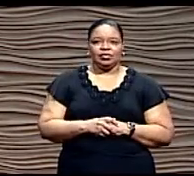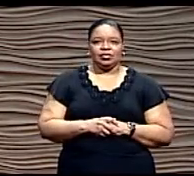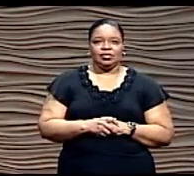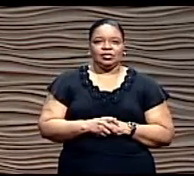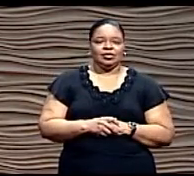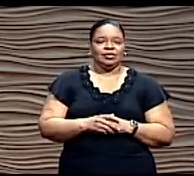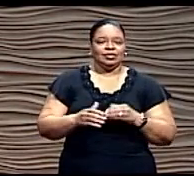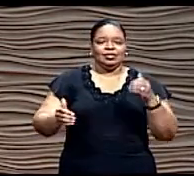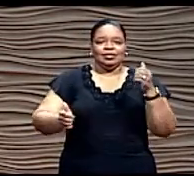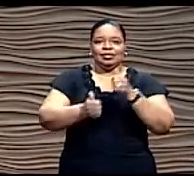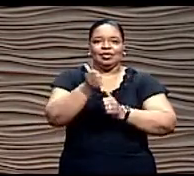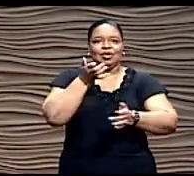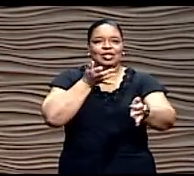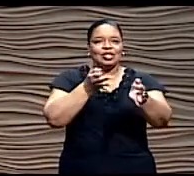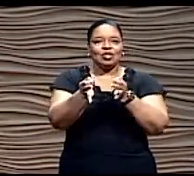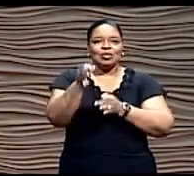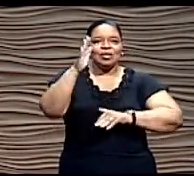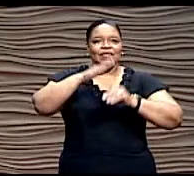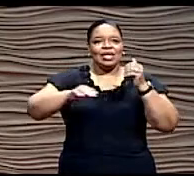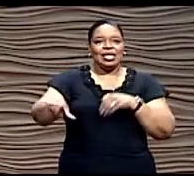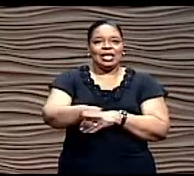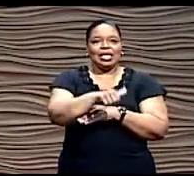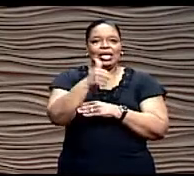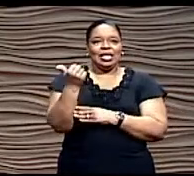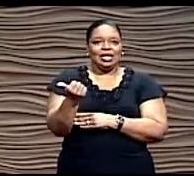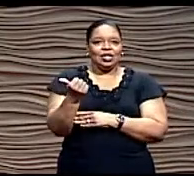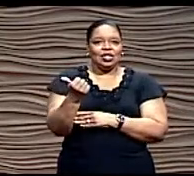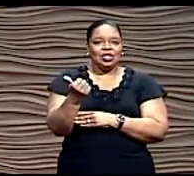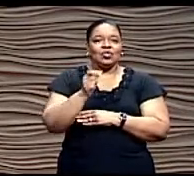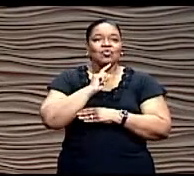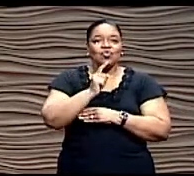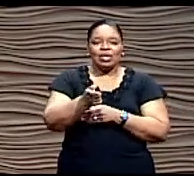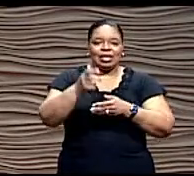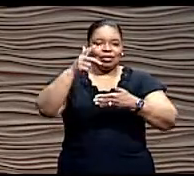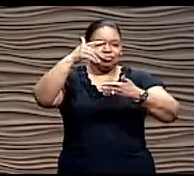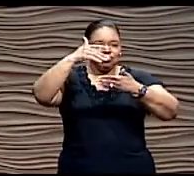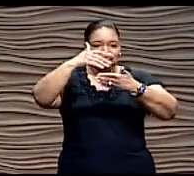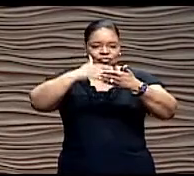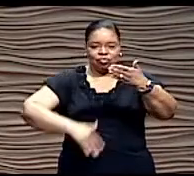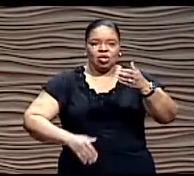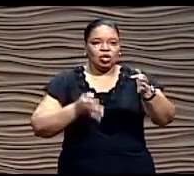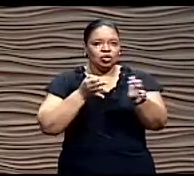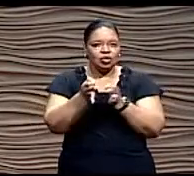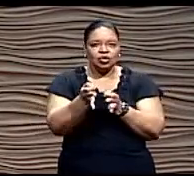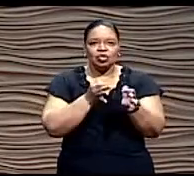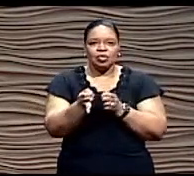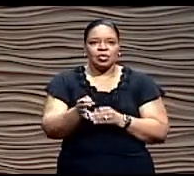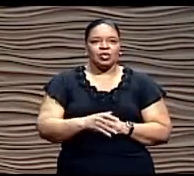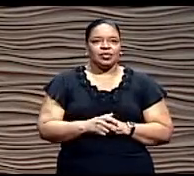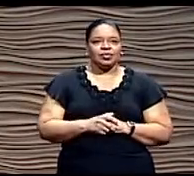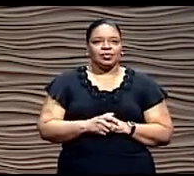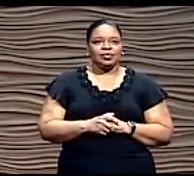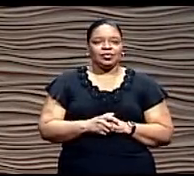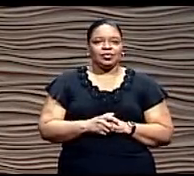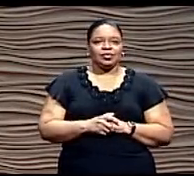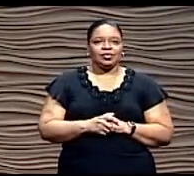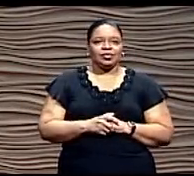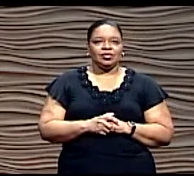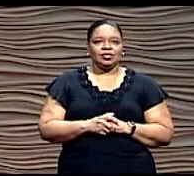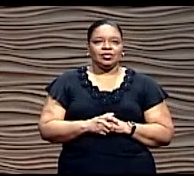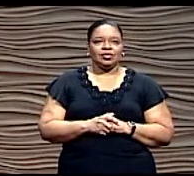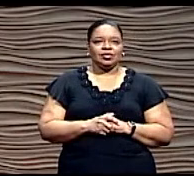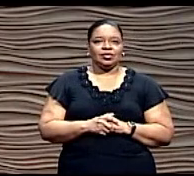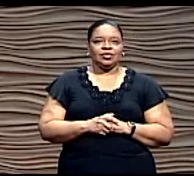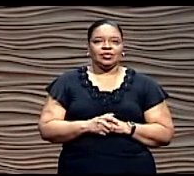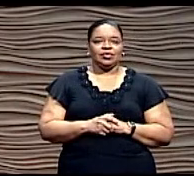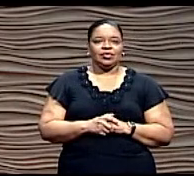more descriptive than any other, lengthy description than any other vision in all of the scriptures. It's